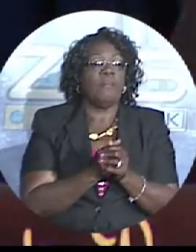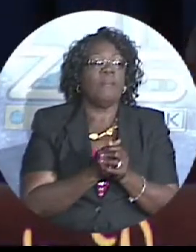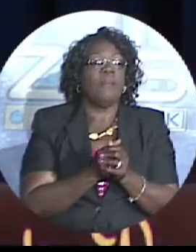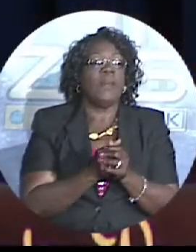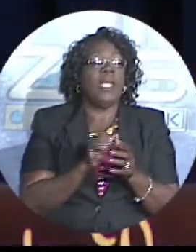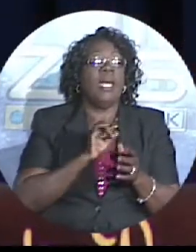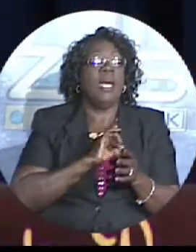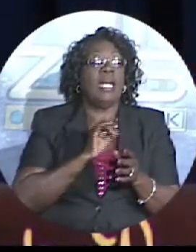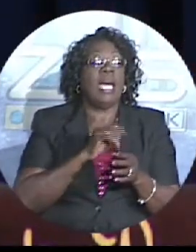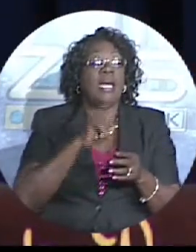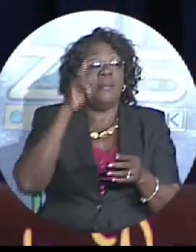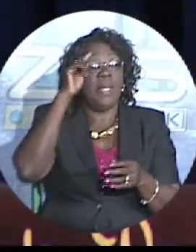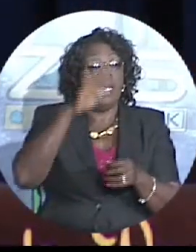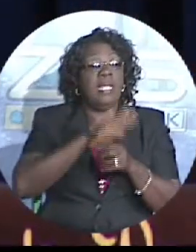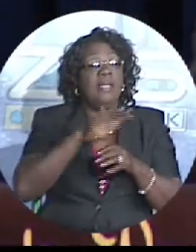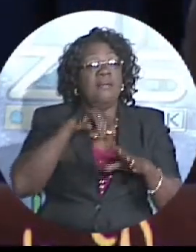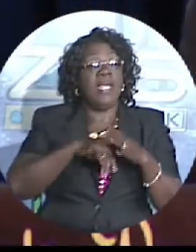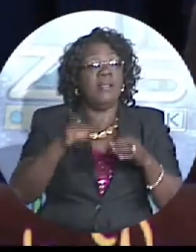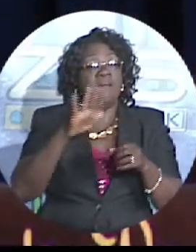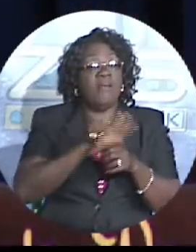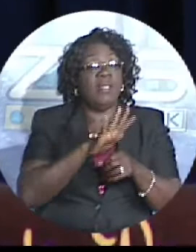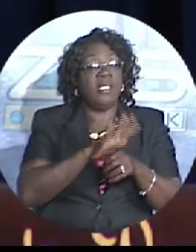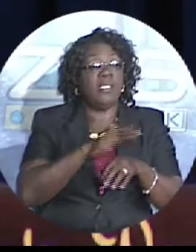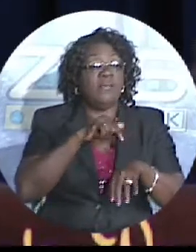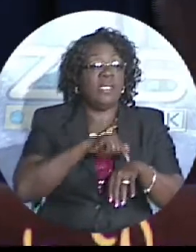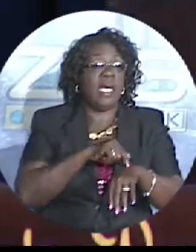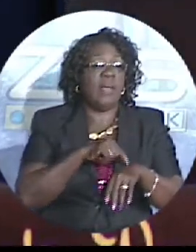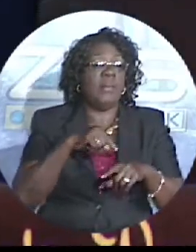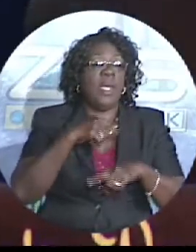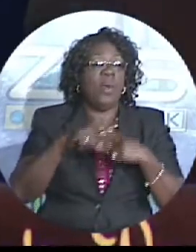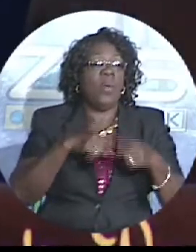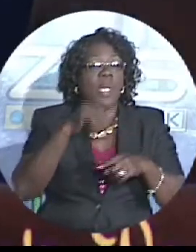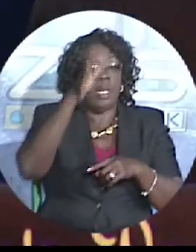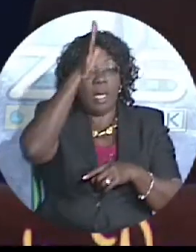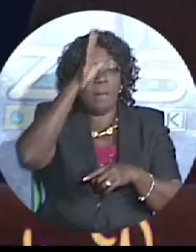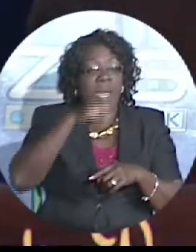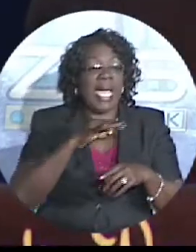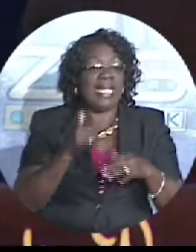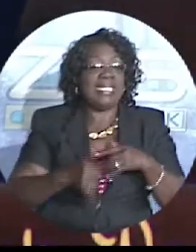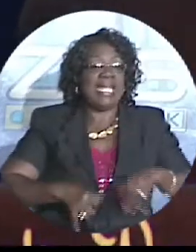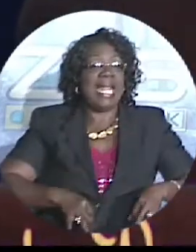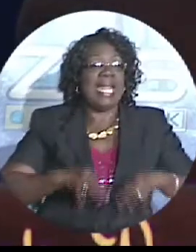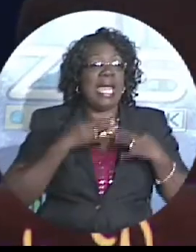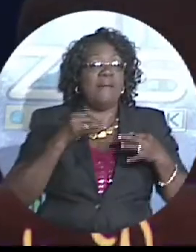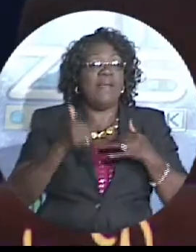And I believe in the fullness of time, when a man's life is measured,